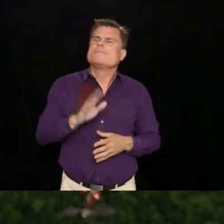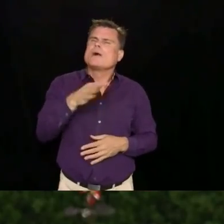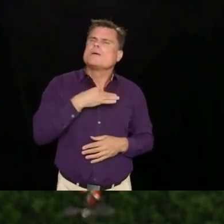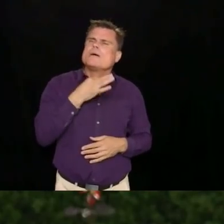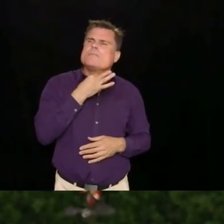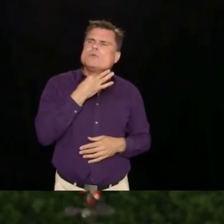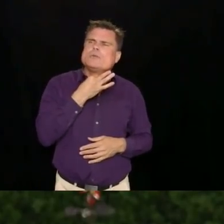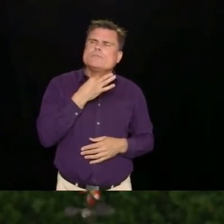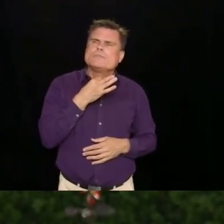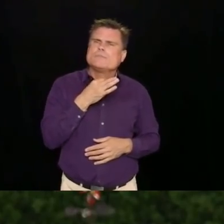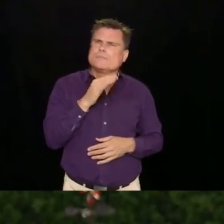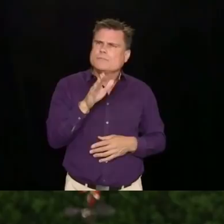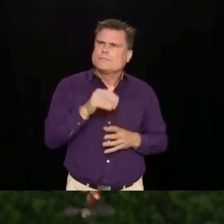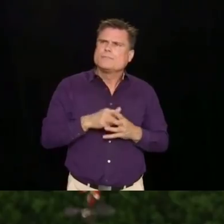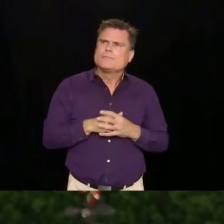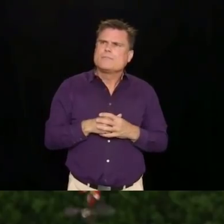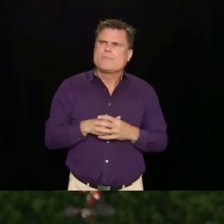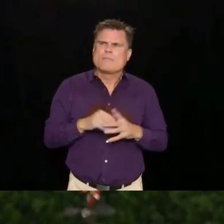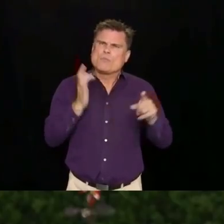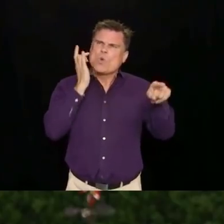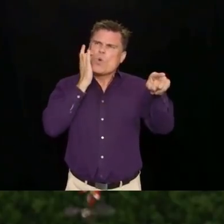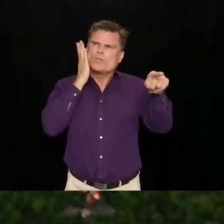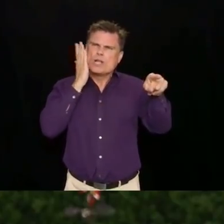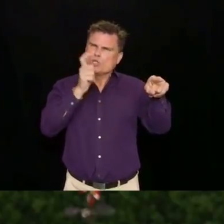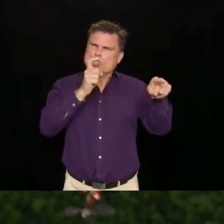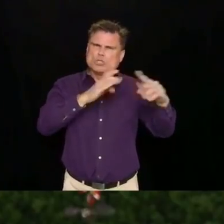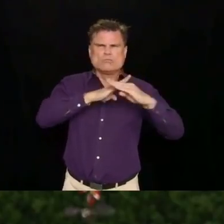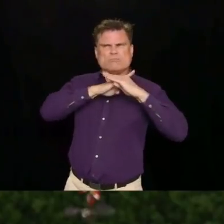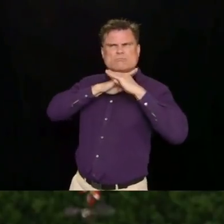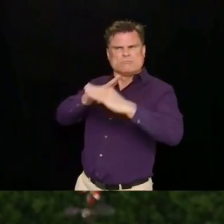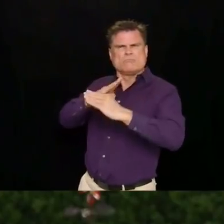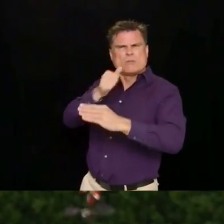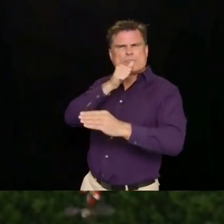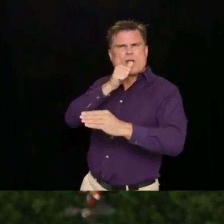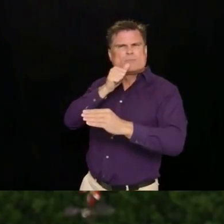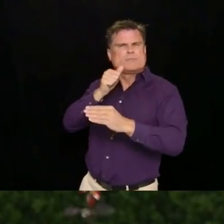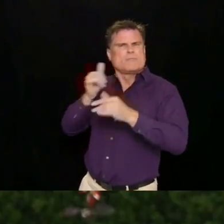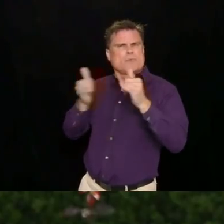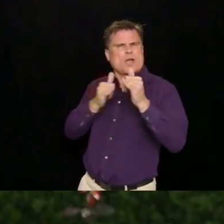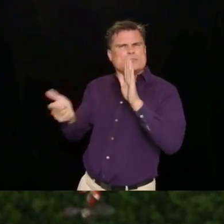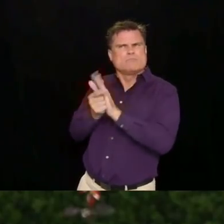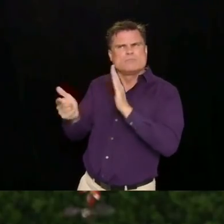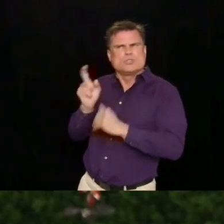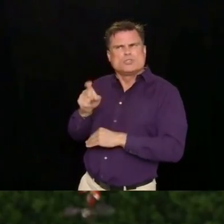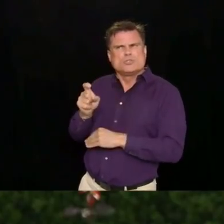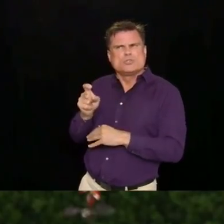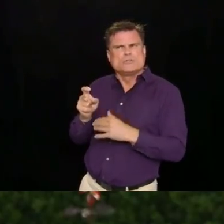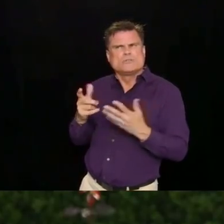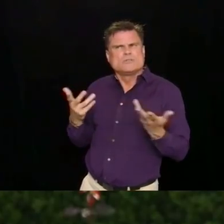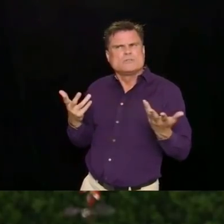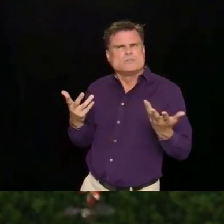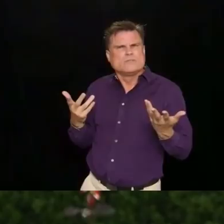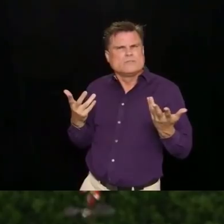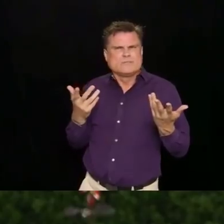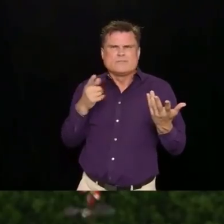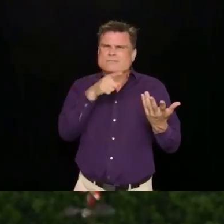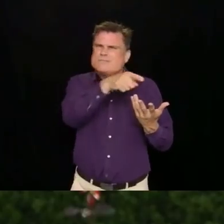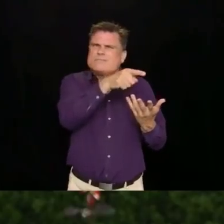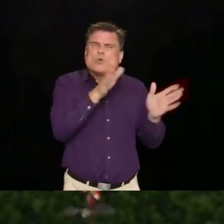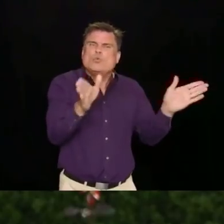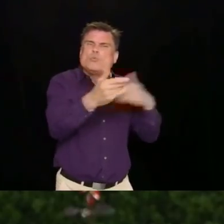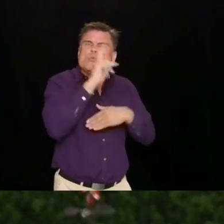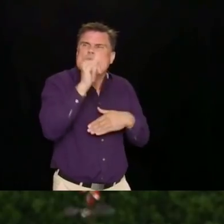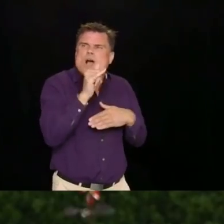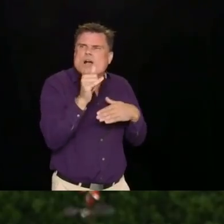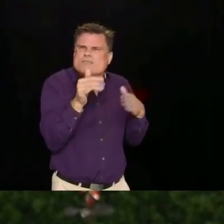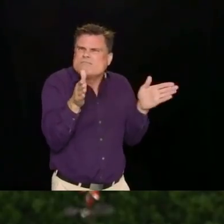resorts to prevent these private parties from occurring? I'm not sure exactly what the physical dimensions were, whether they were all in a room or something,